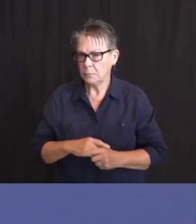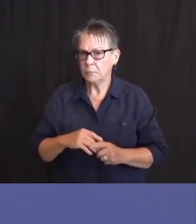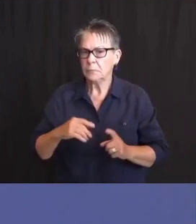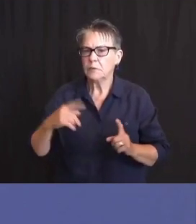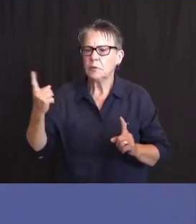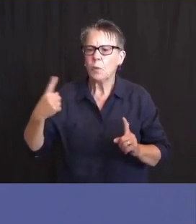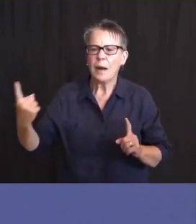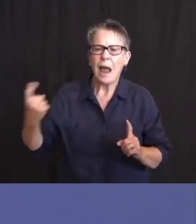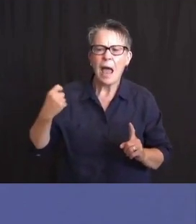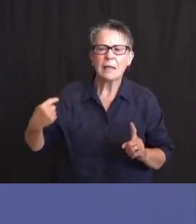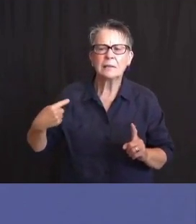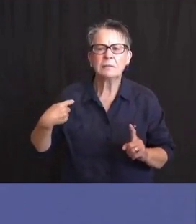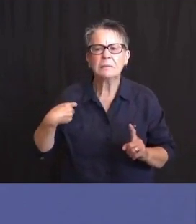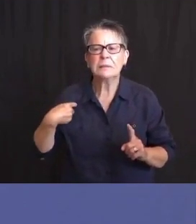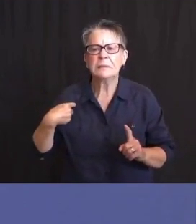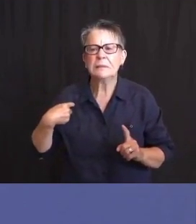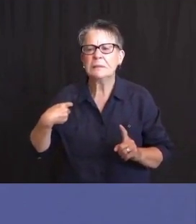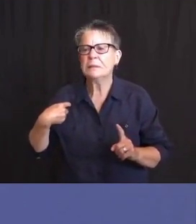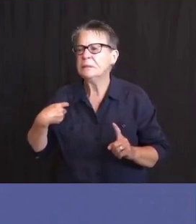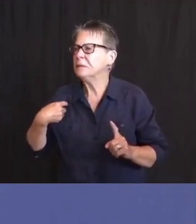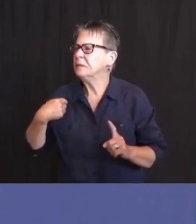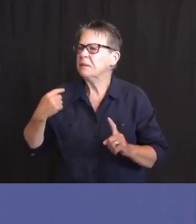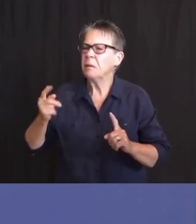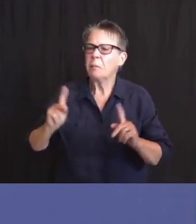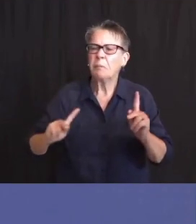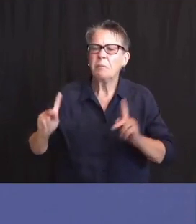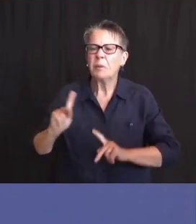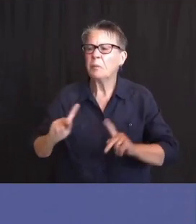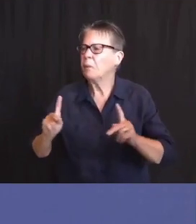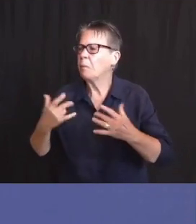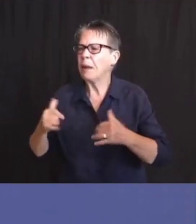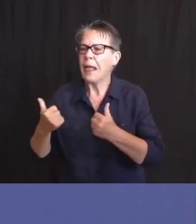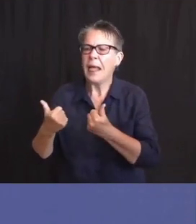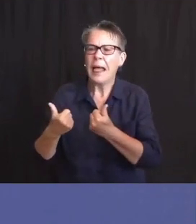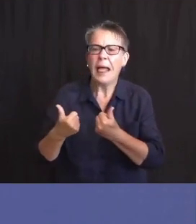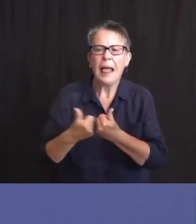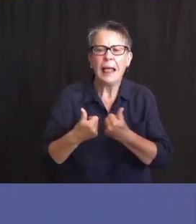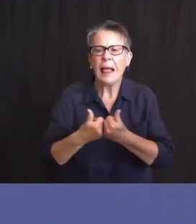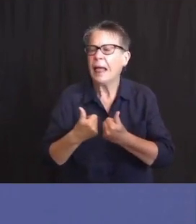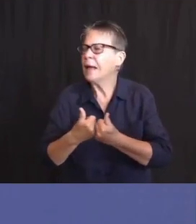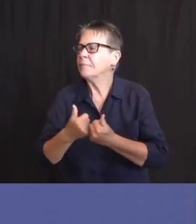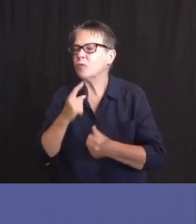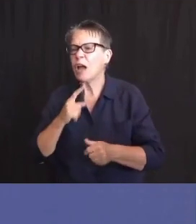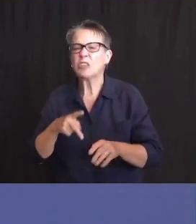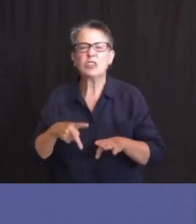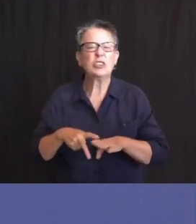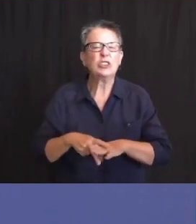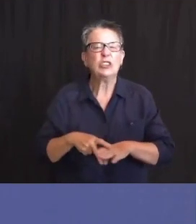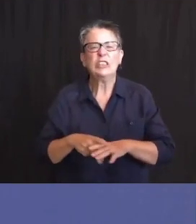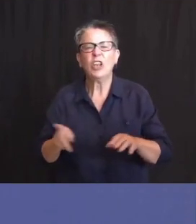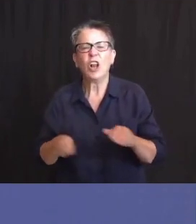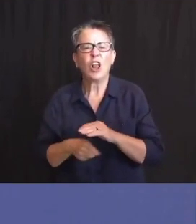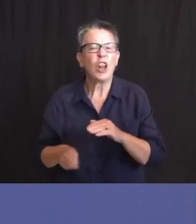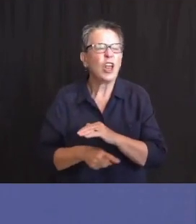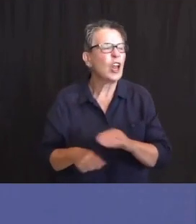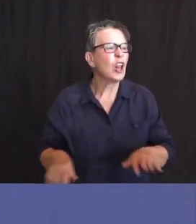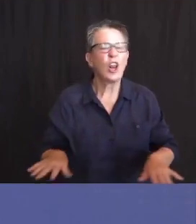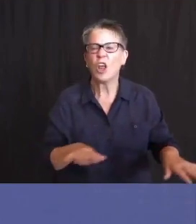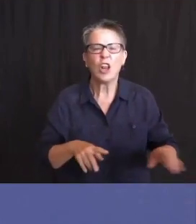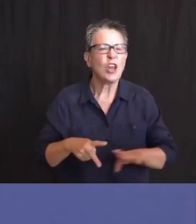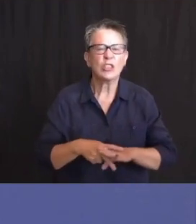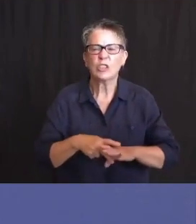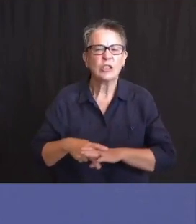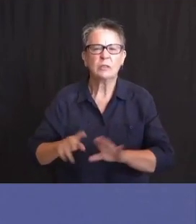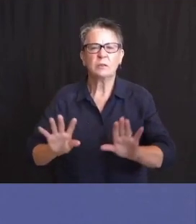and going circuitously through one legal avenue when they know that has a higher chance of being able to circuit